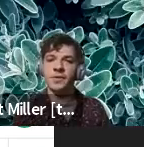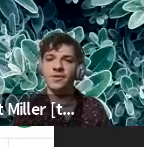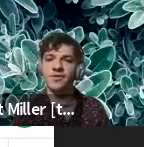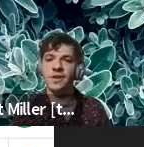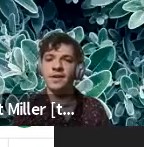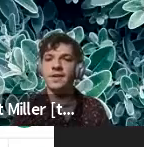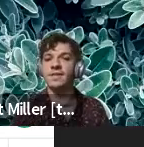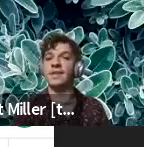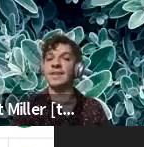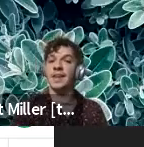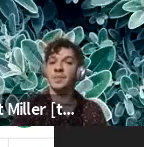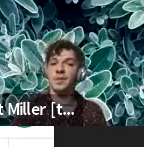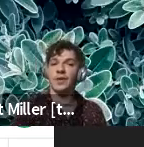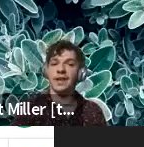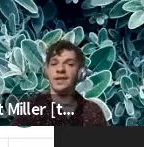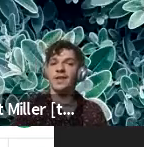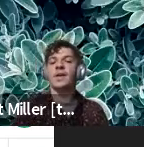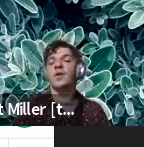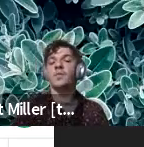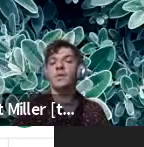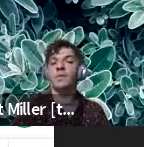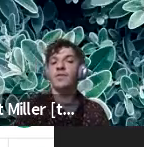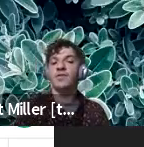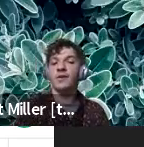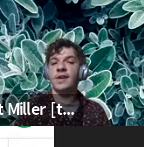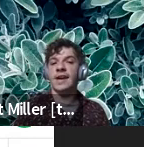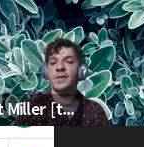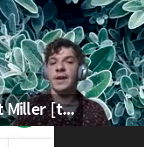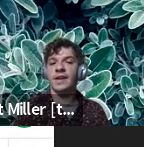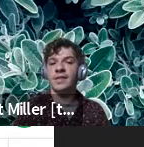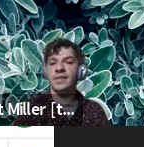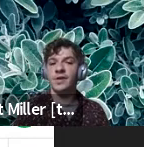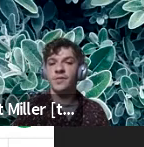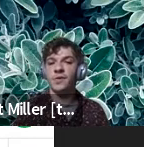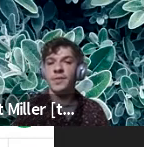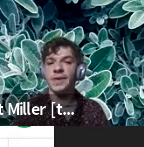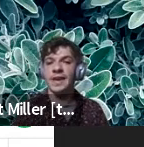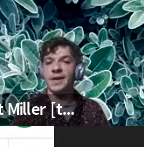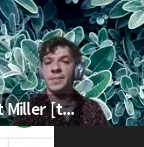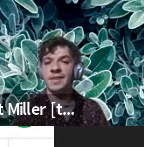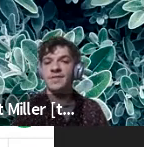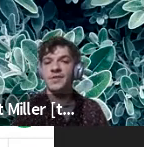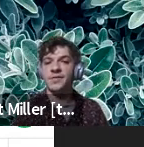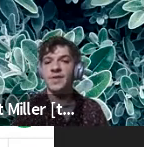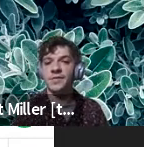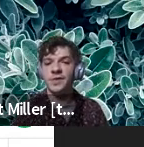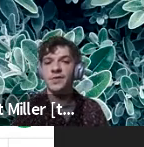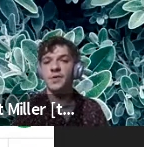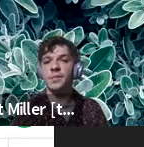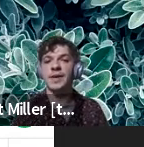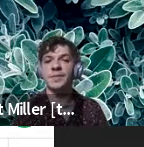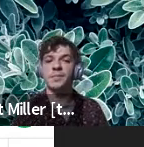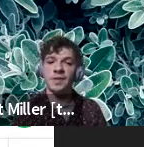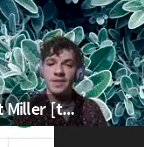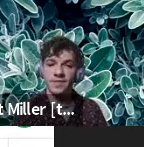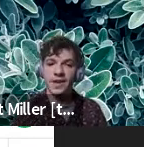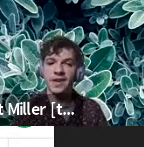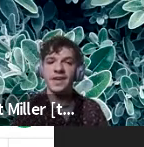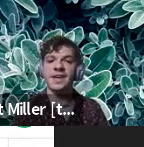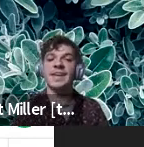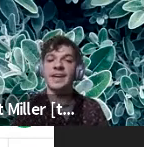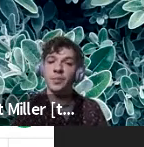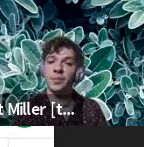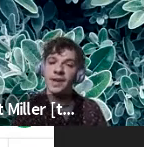Unsettling Dramaturgy is on a 10-minute break. We will return at about 8:34 p.m. Eastern, 5:34 p.m.